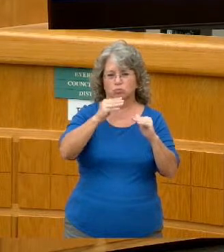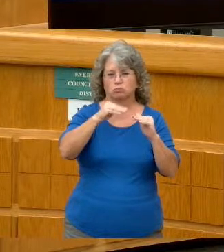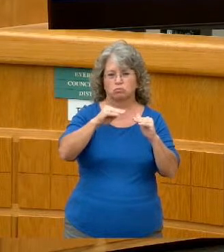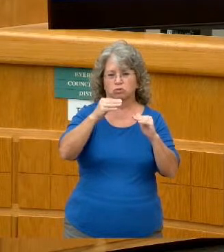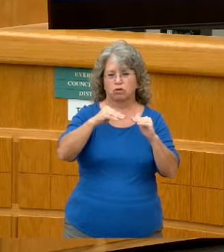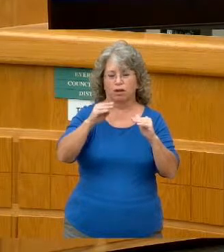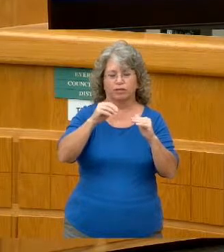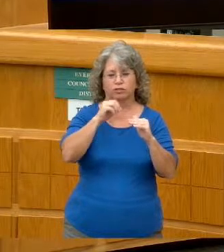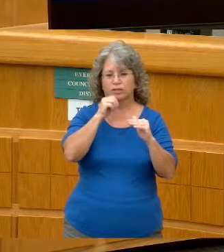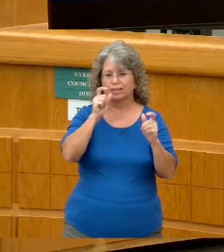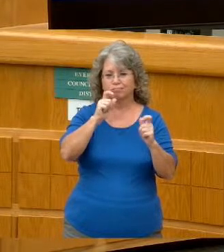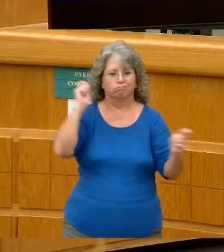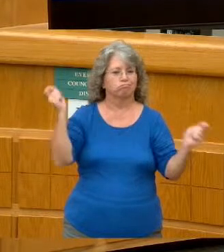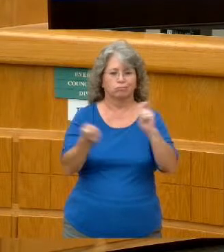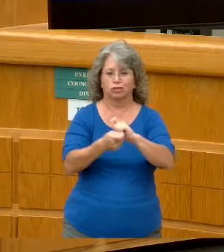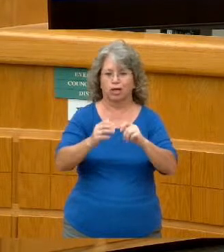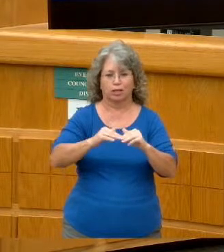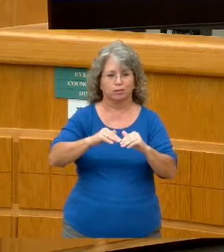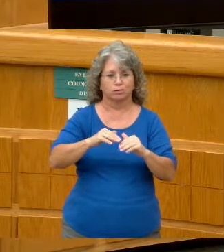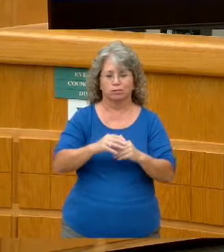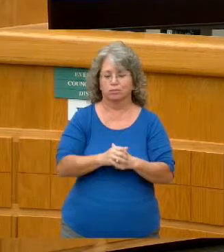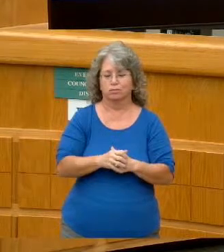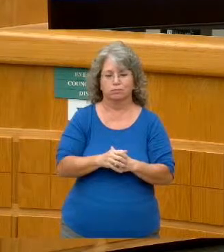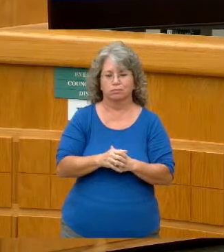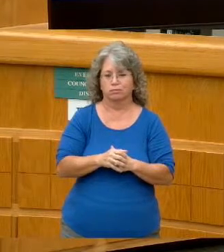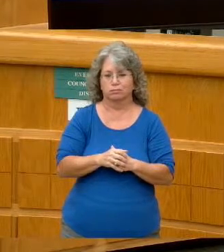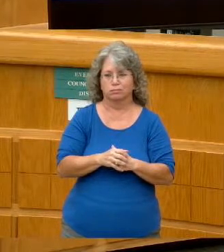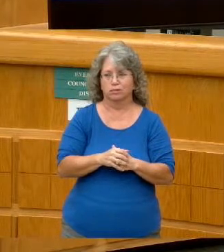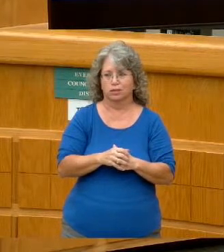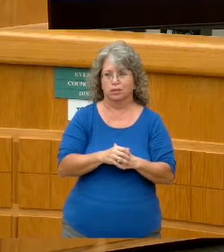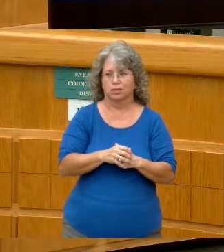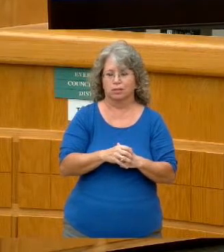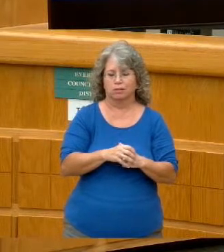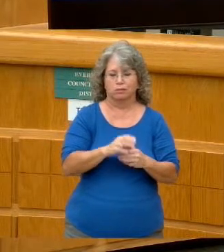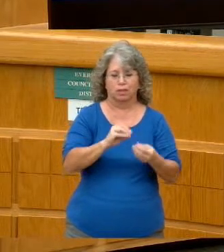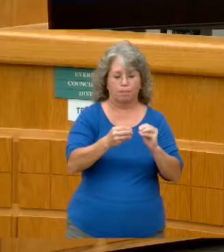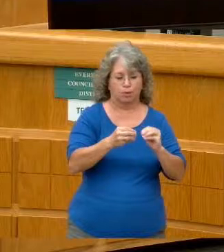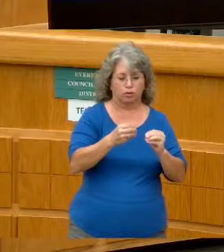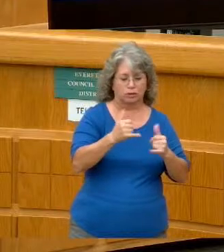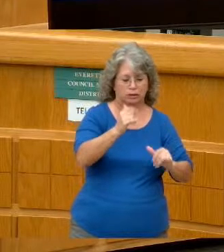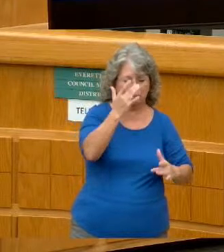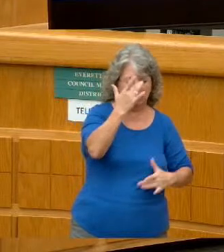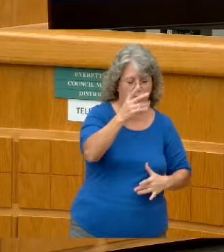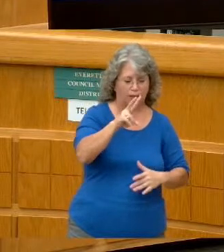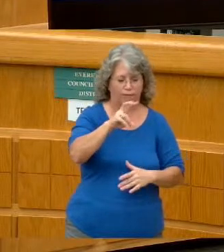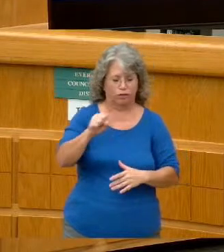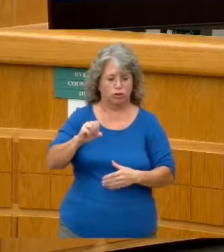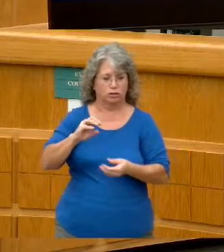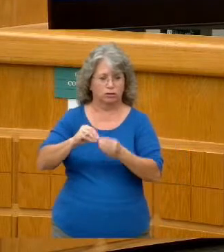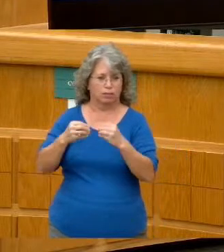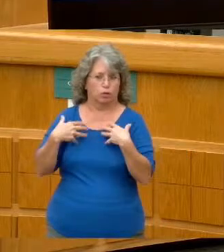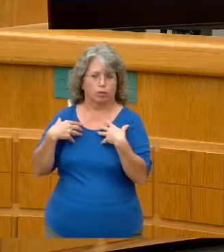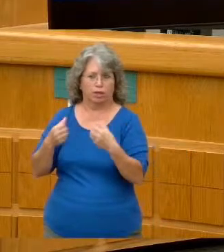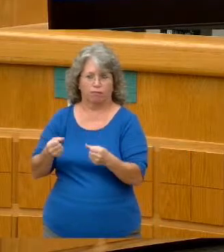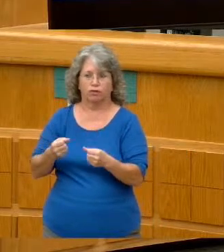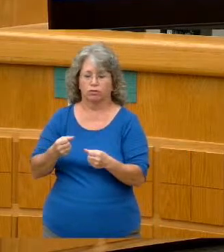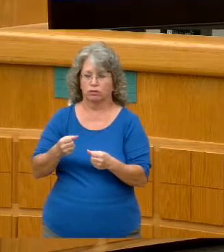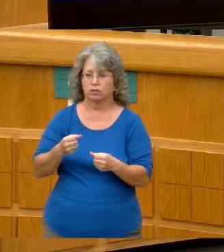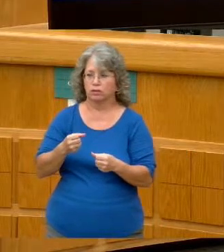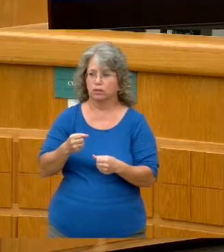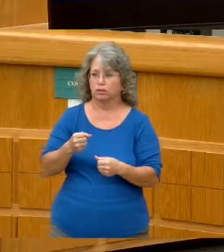to day in the number of people recovered versus active cases. And this represents an